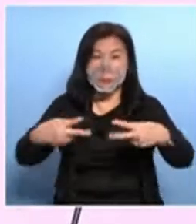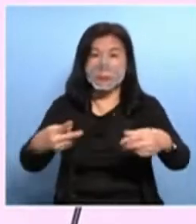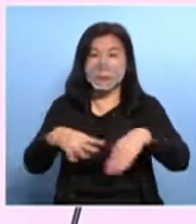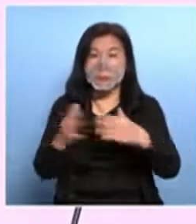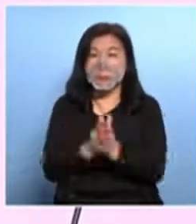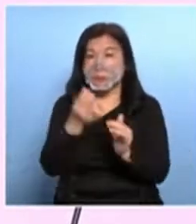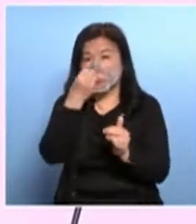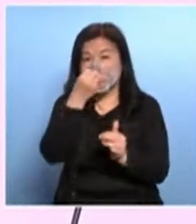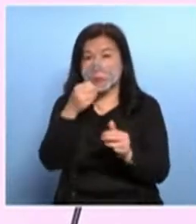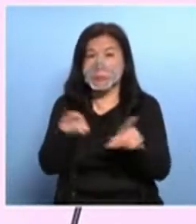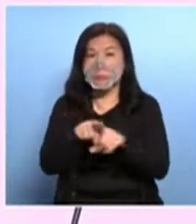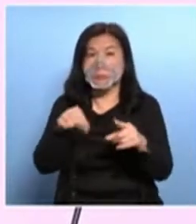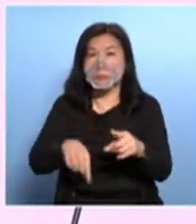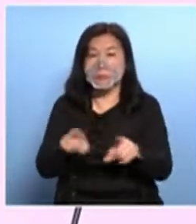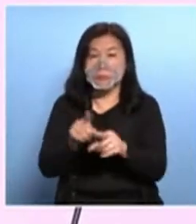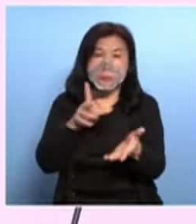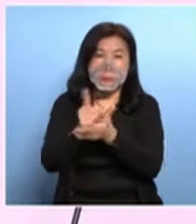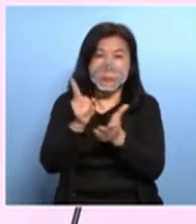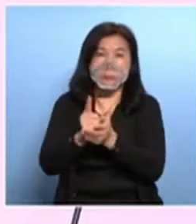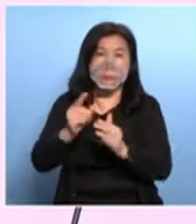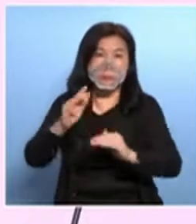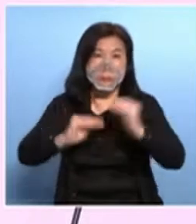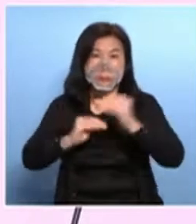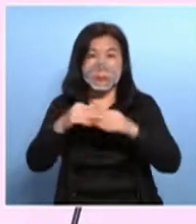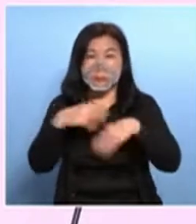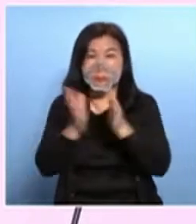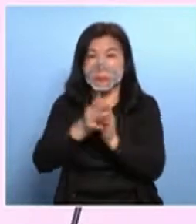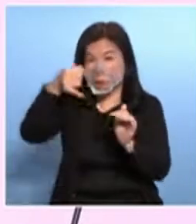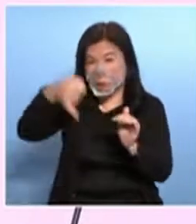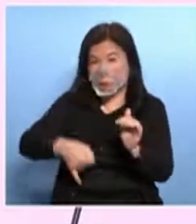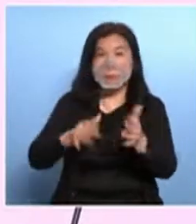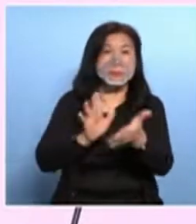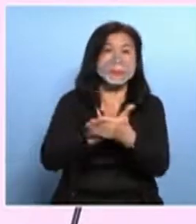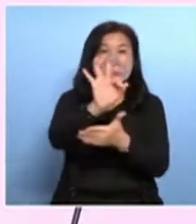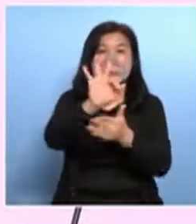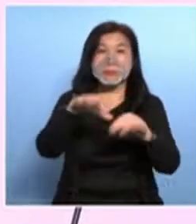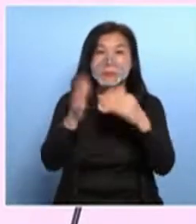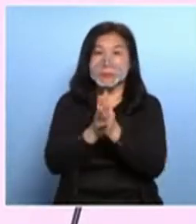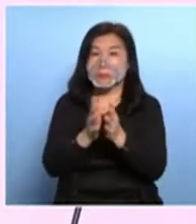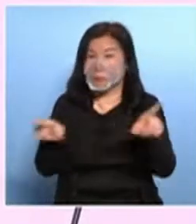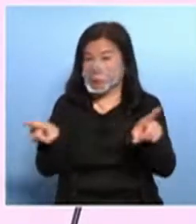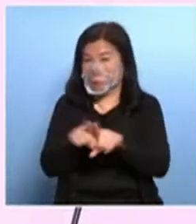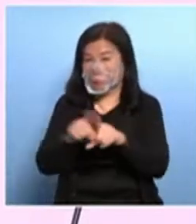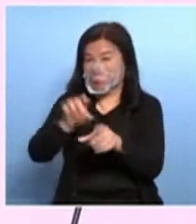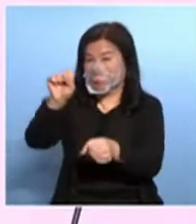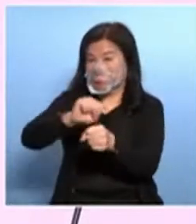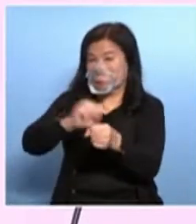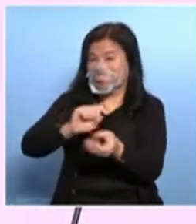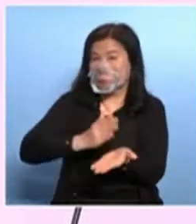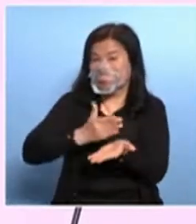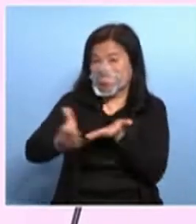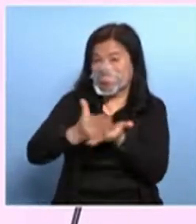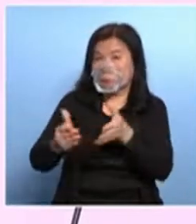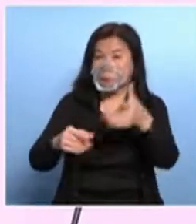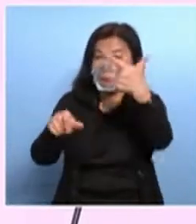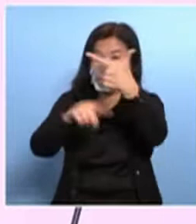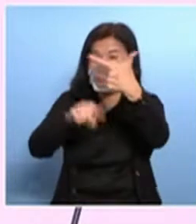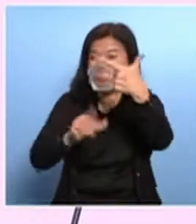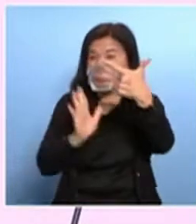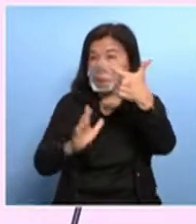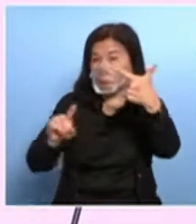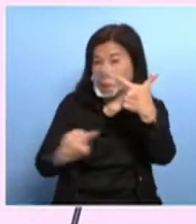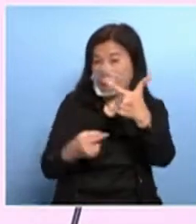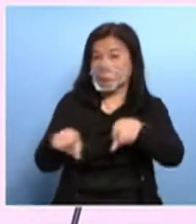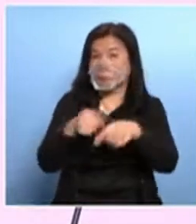we will further promote and develop Hong Kong's original grant patent, or OGP system. In the next 3 financial years, I will allocate a